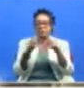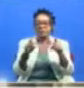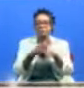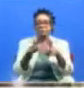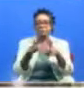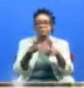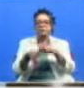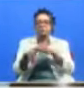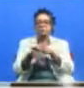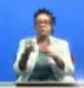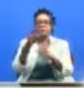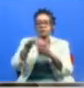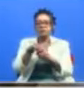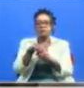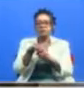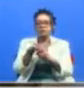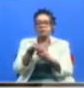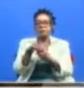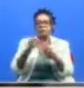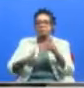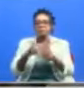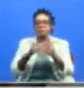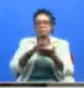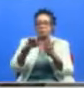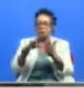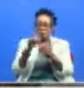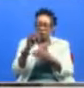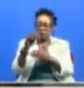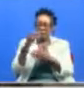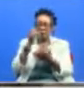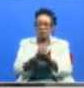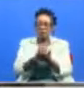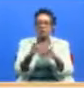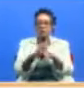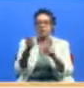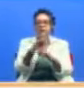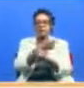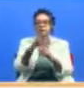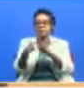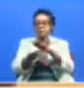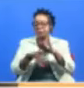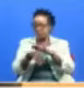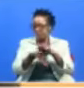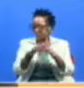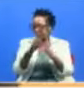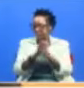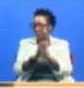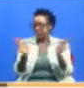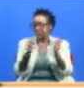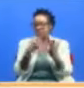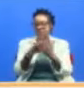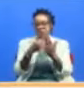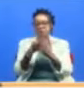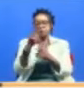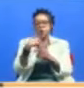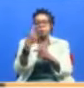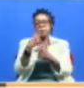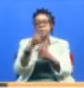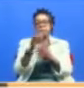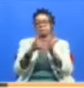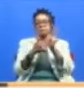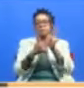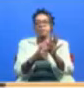of inclusivity, a breach of oath of office, and a violation of the principles of public finance, which dictate that the